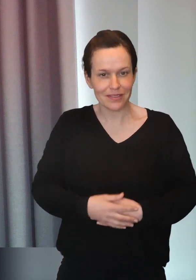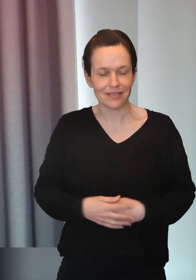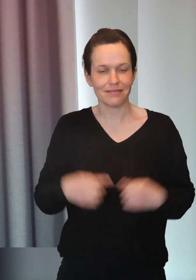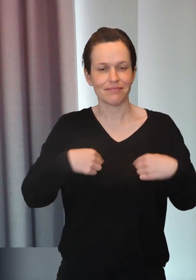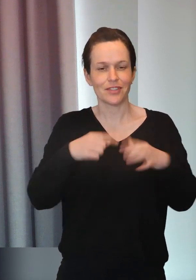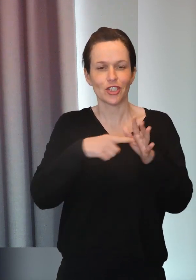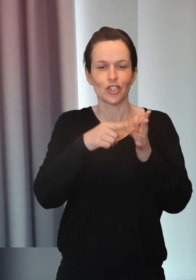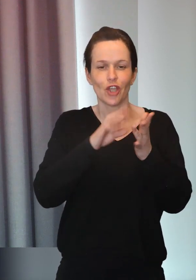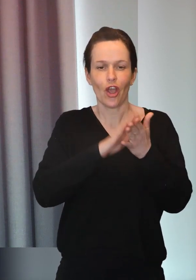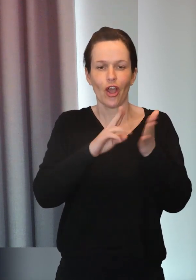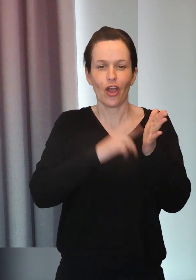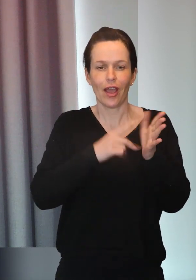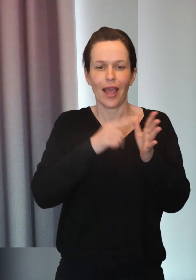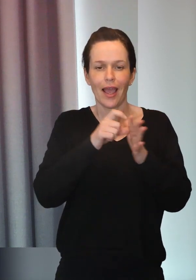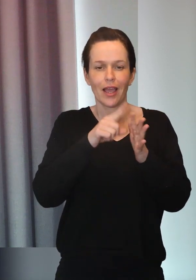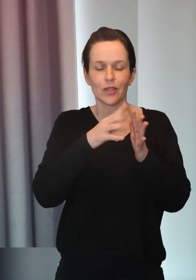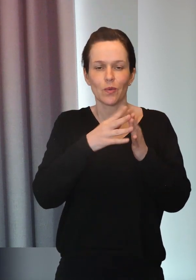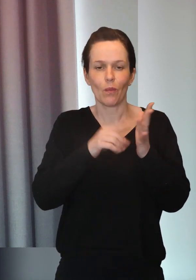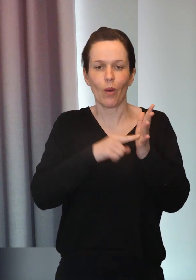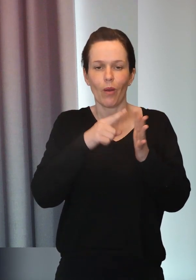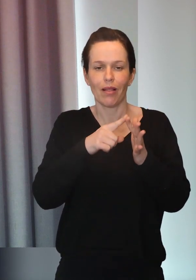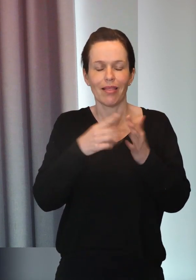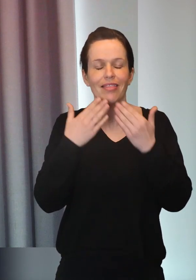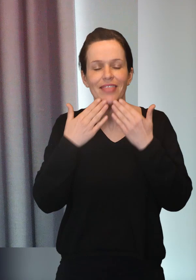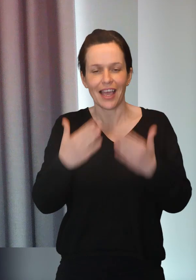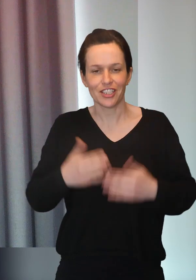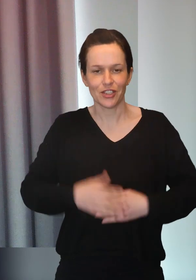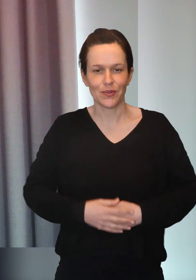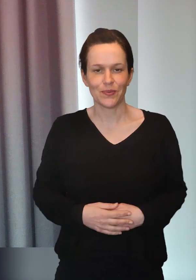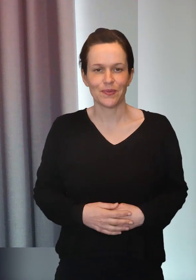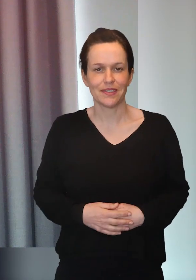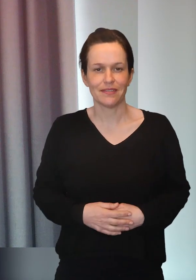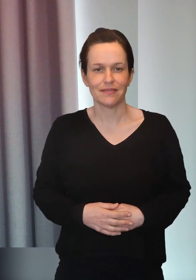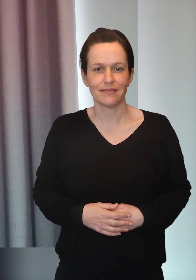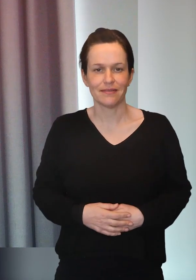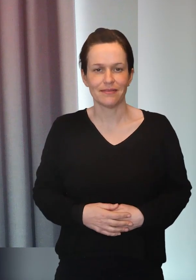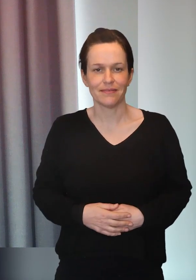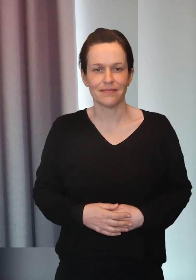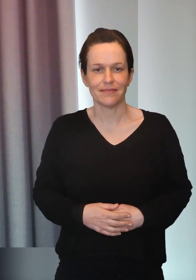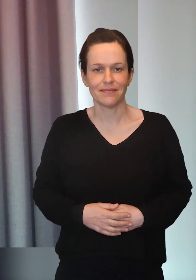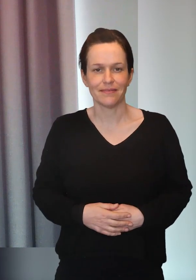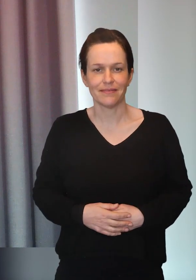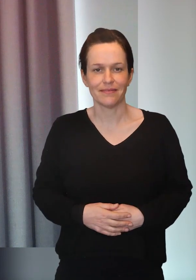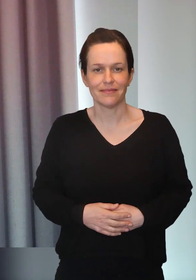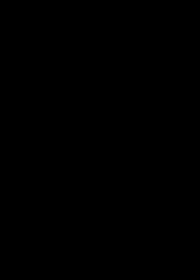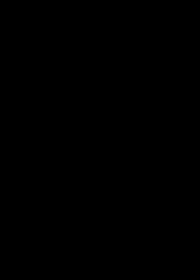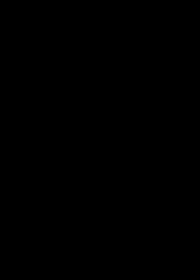when they need it most. I am John Adewale. Thank you.